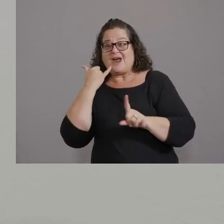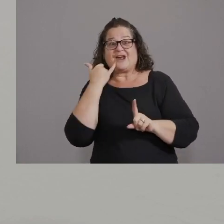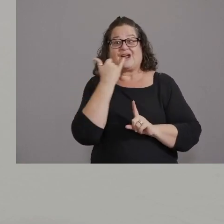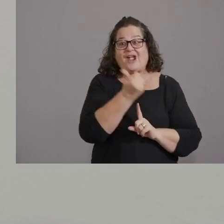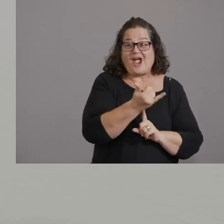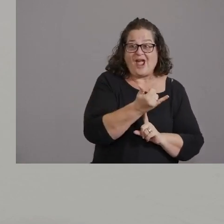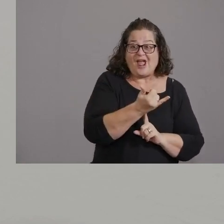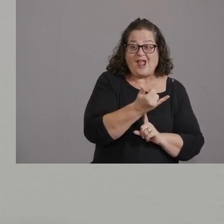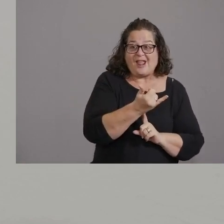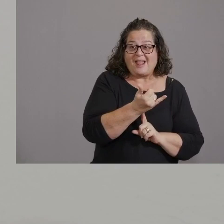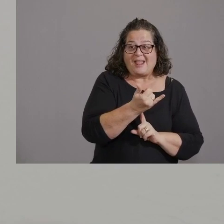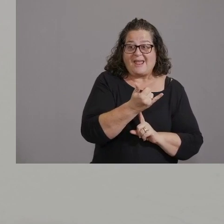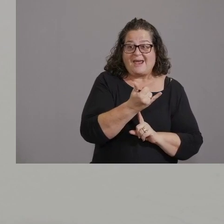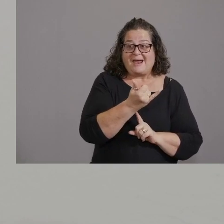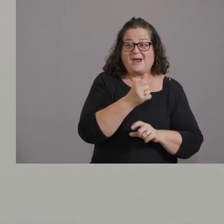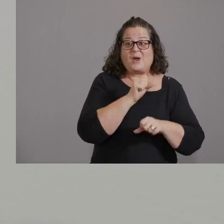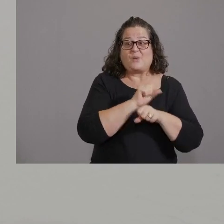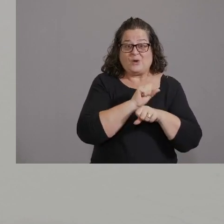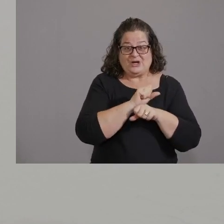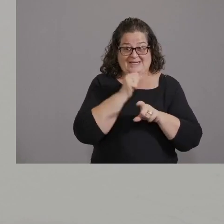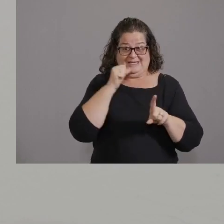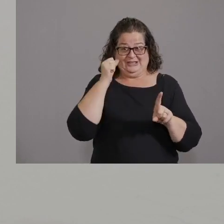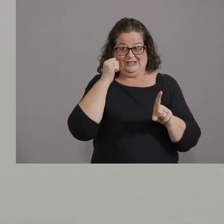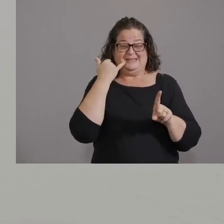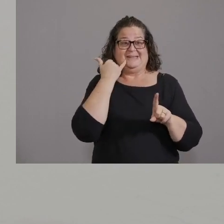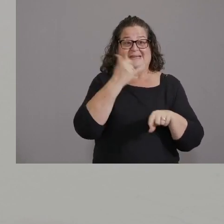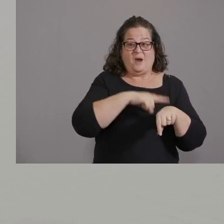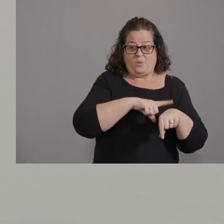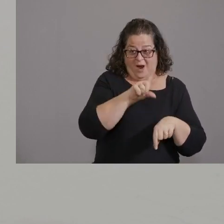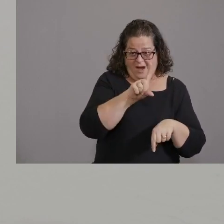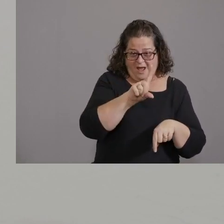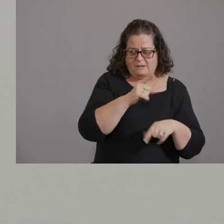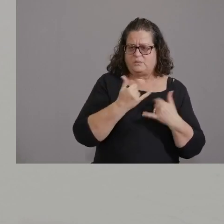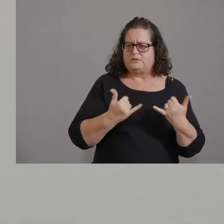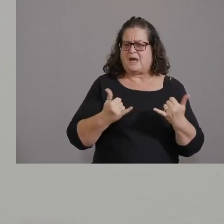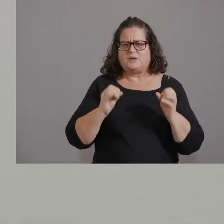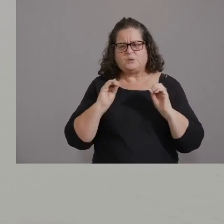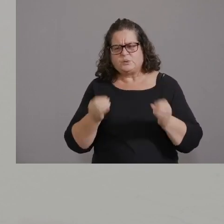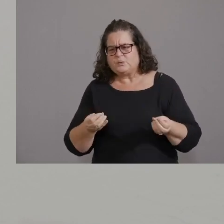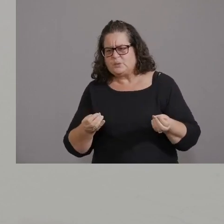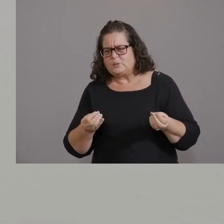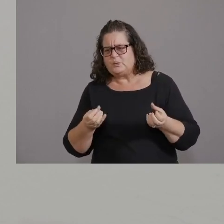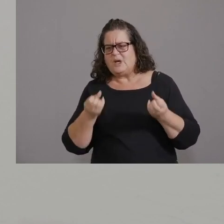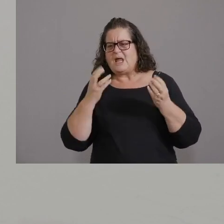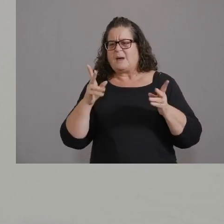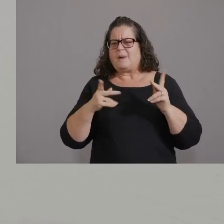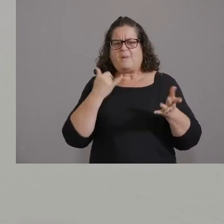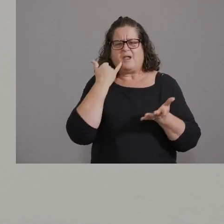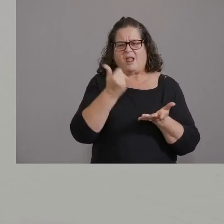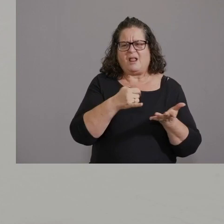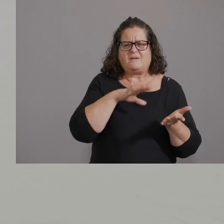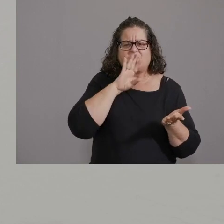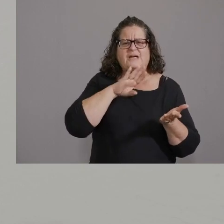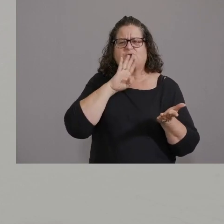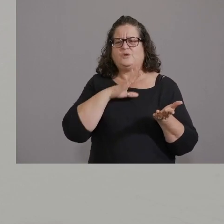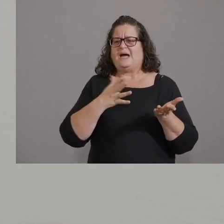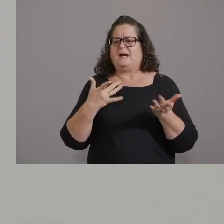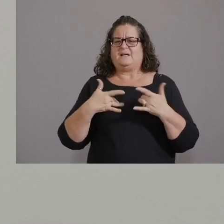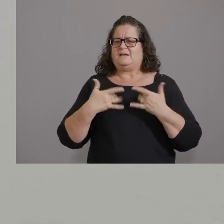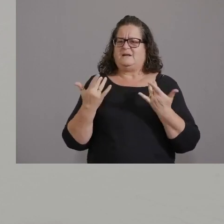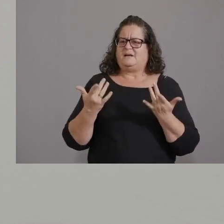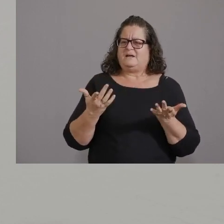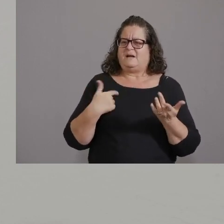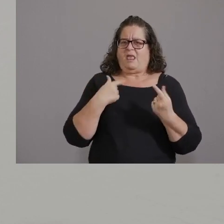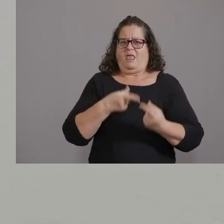p.m. yesterday. Right now it just goes to a busy tone, and countless people have reached out saying that they are having issues with that, getting